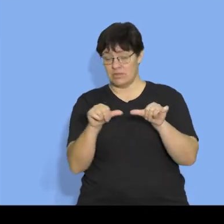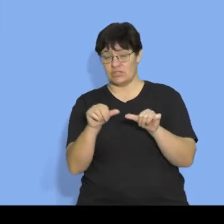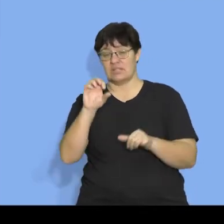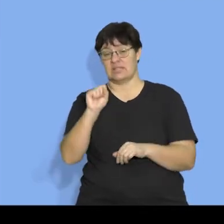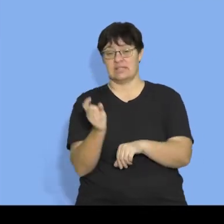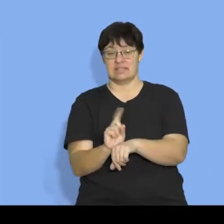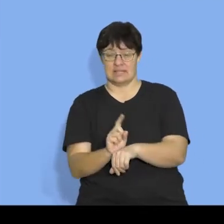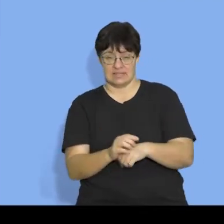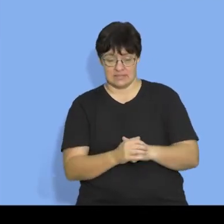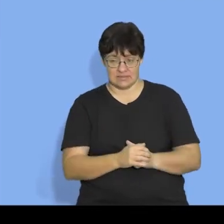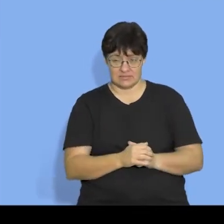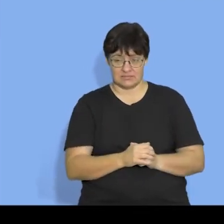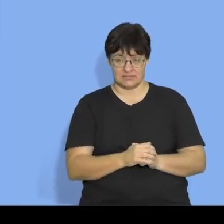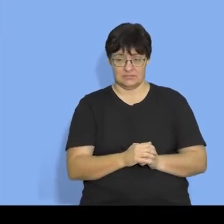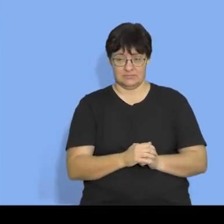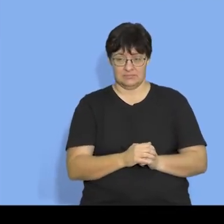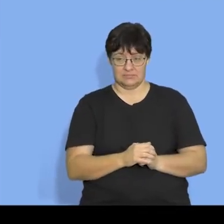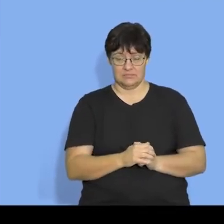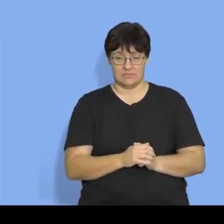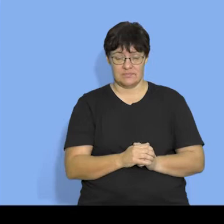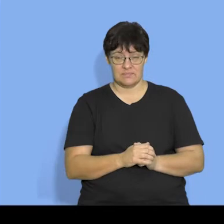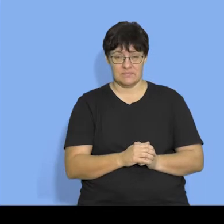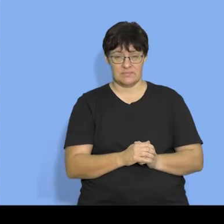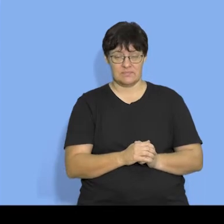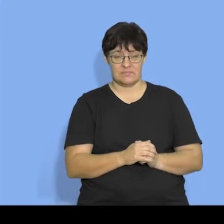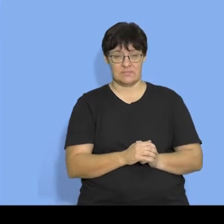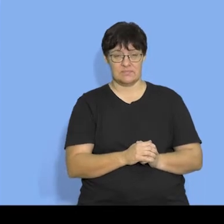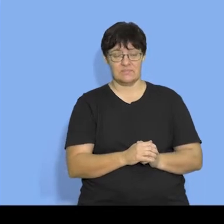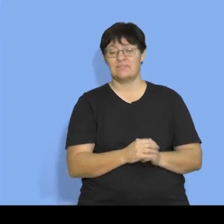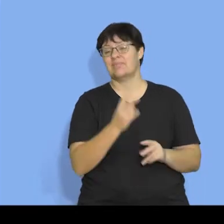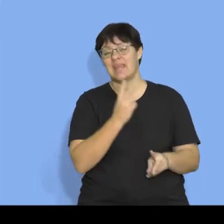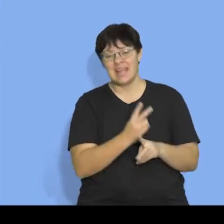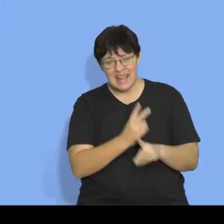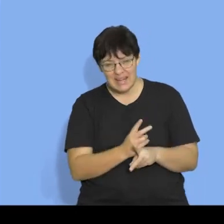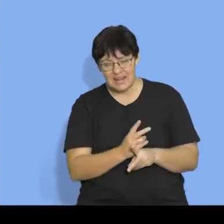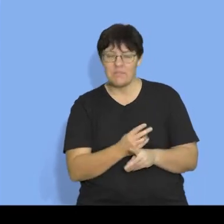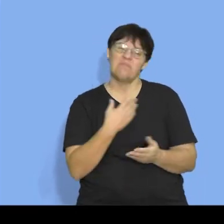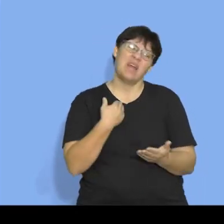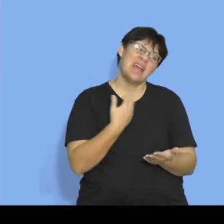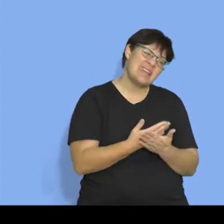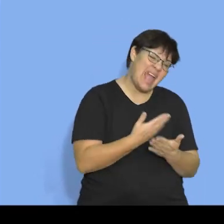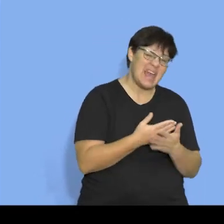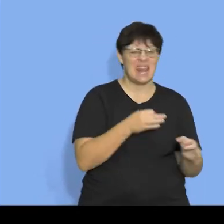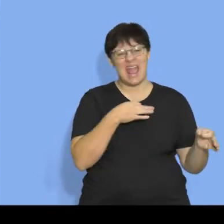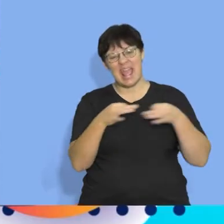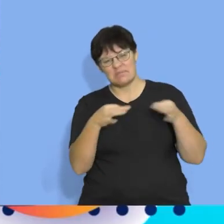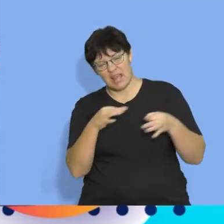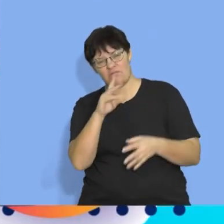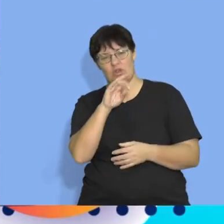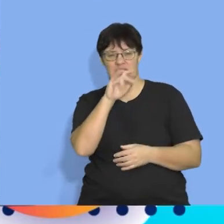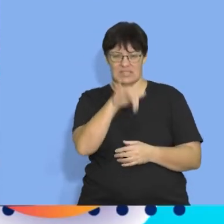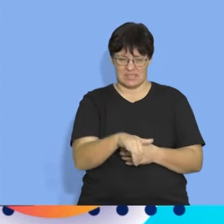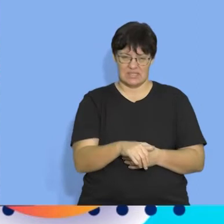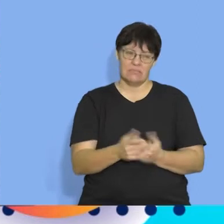time, measured in seconds. Again, I could